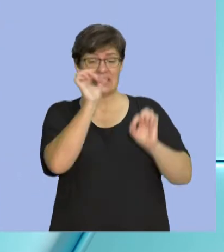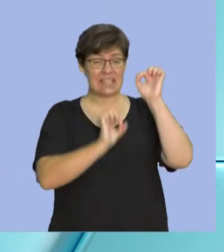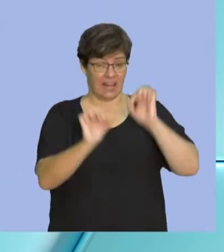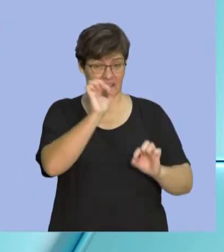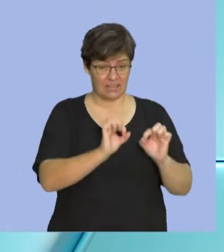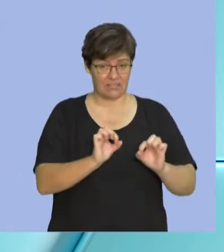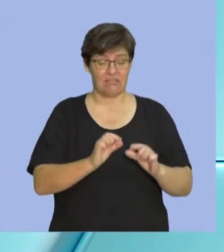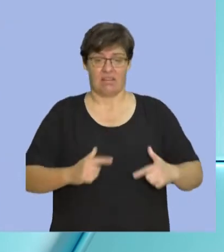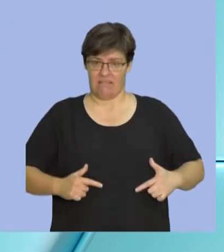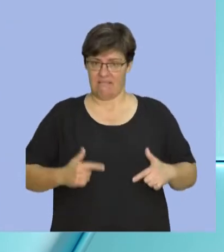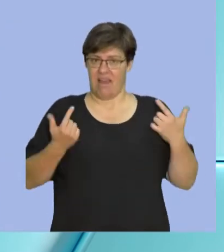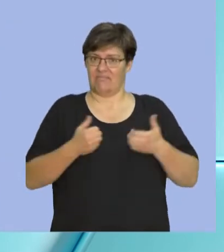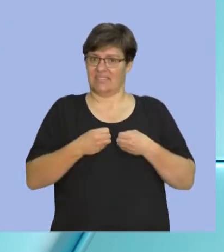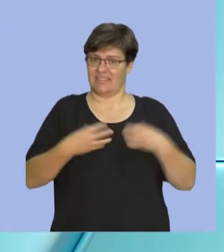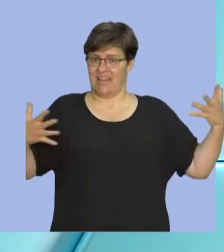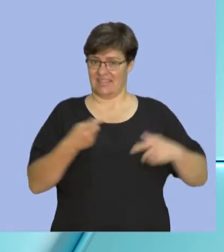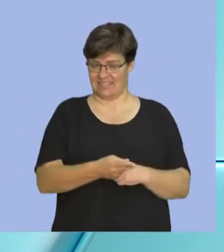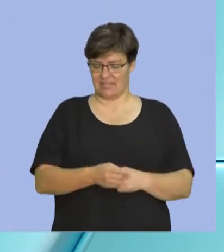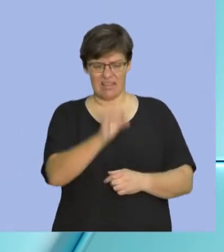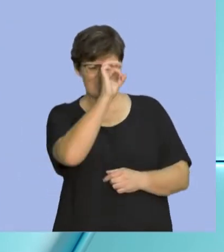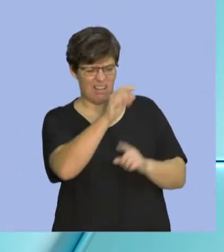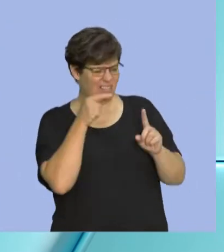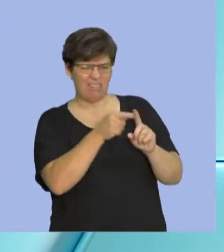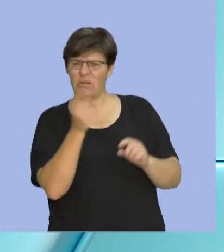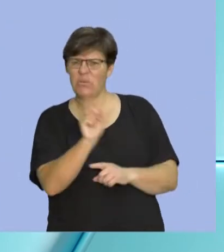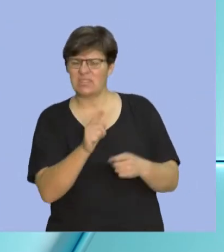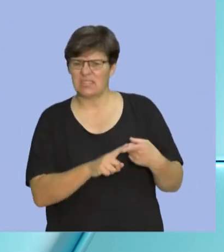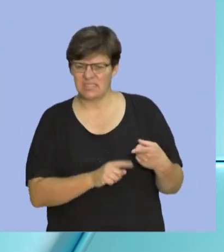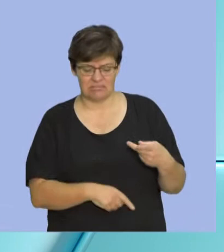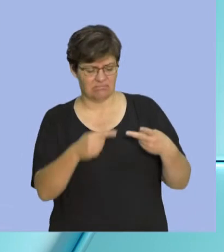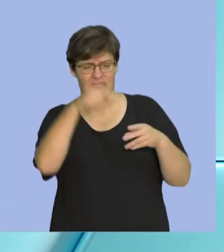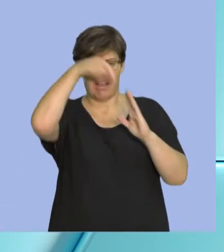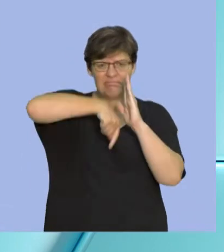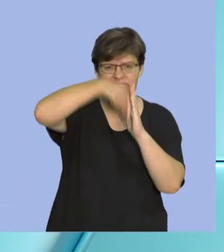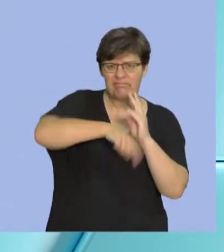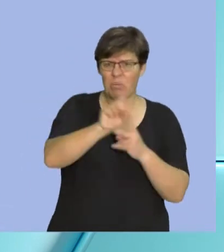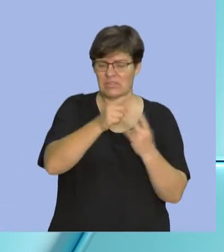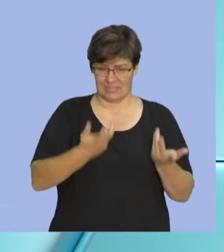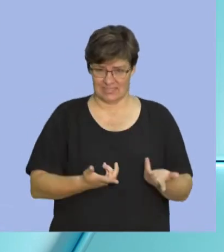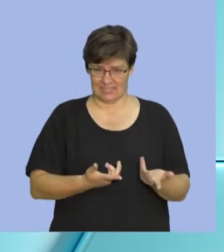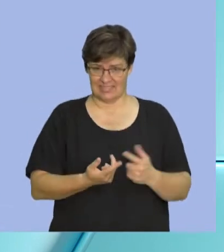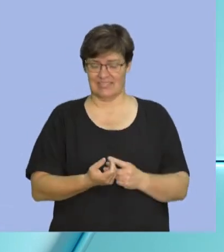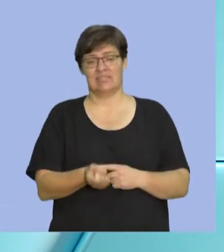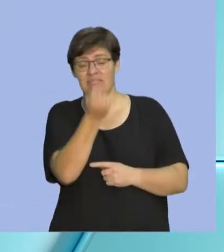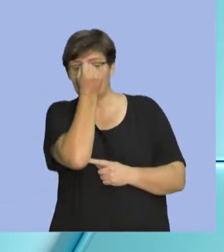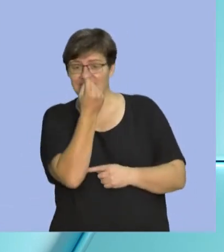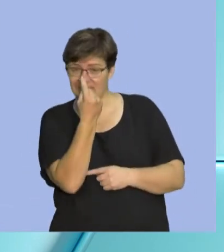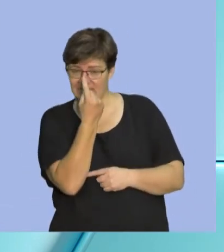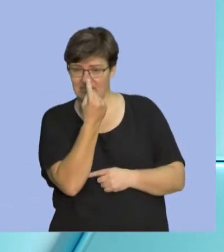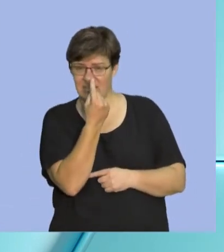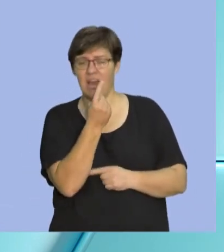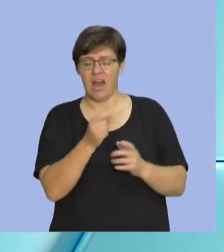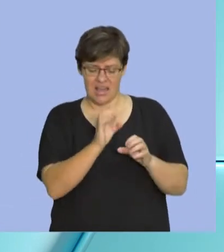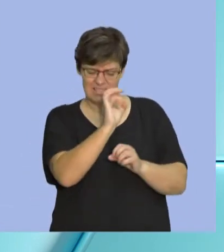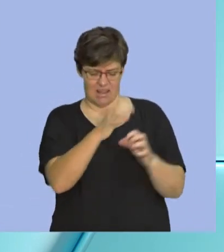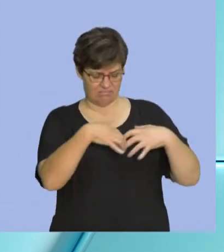life starts with. So we've got to look at what a cell is, the components of a cell. Let's try and understand what makes